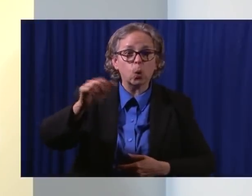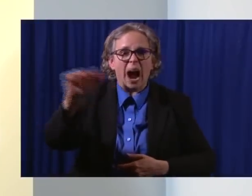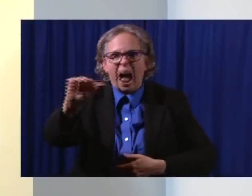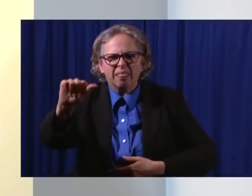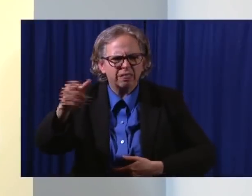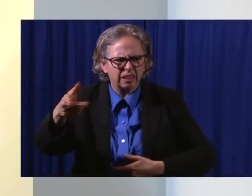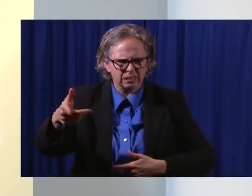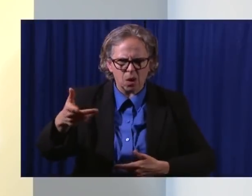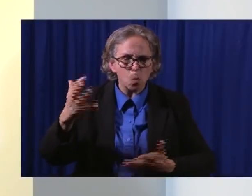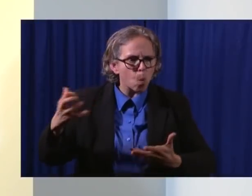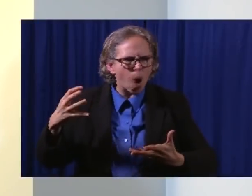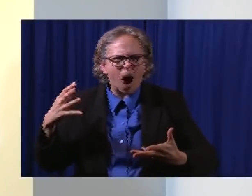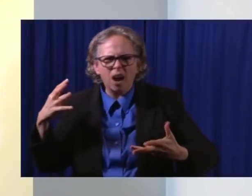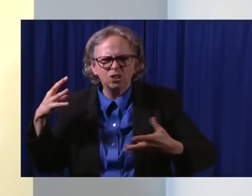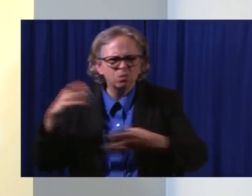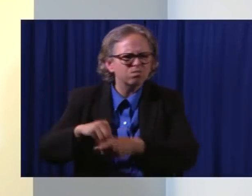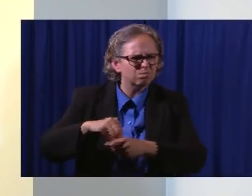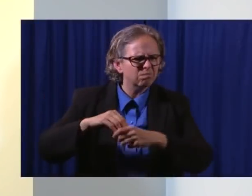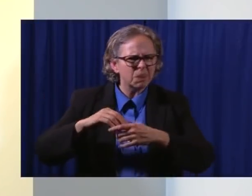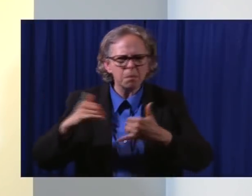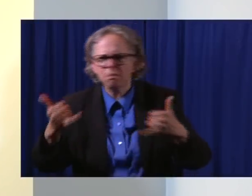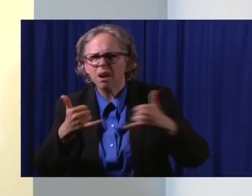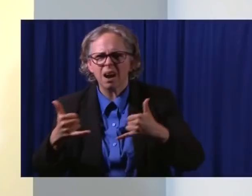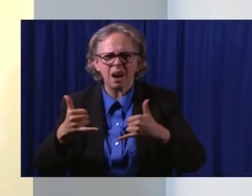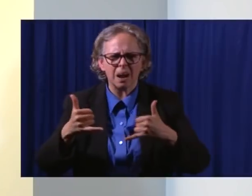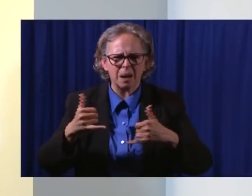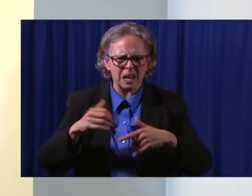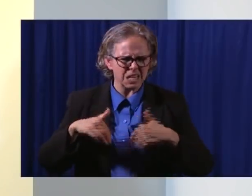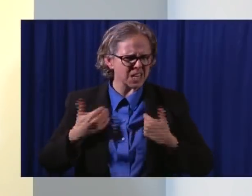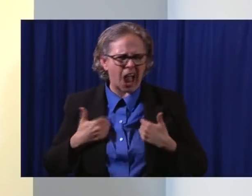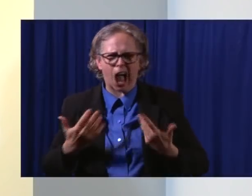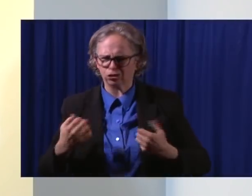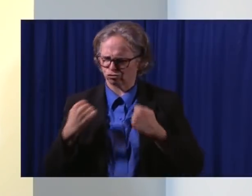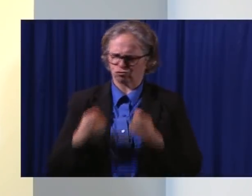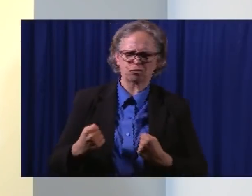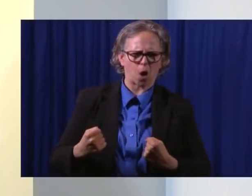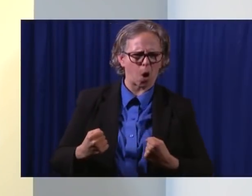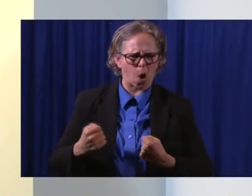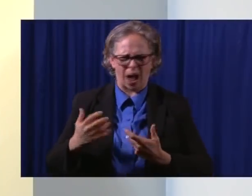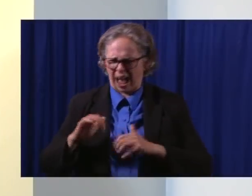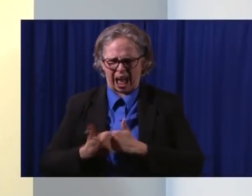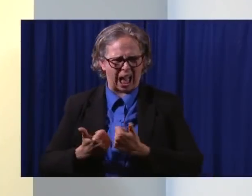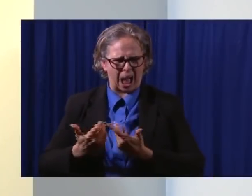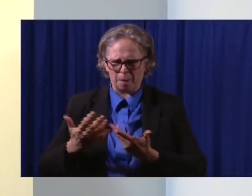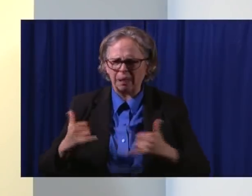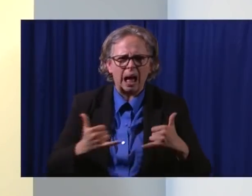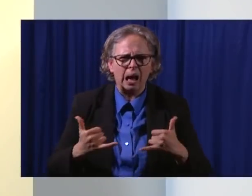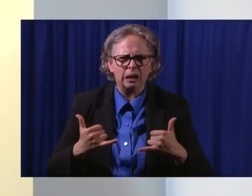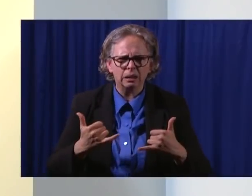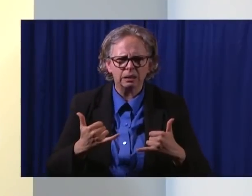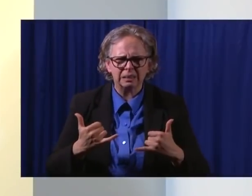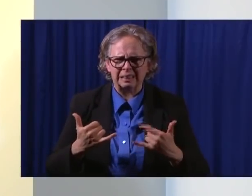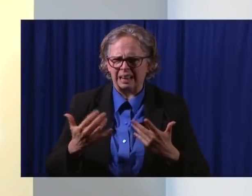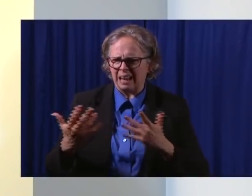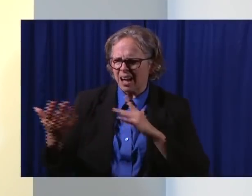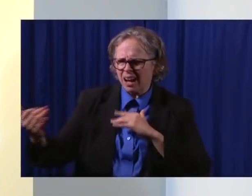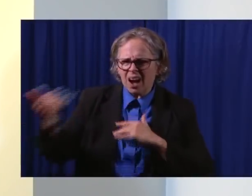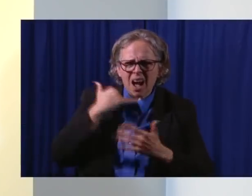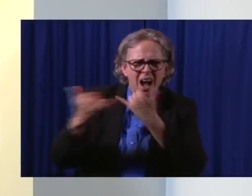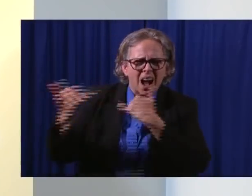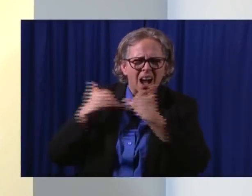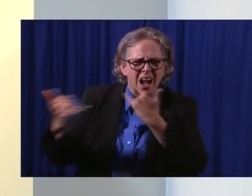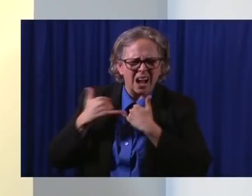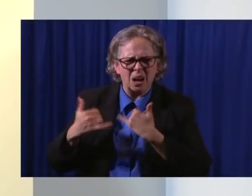and they want to know what to do. And remember, I was taken over the weekend to